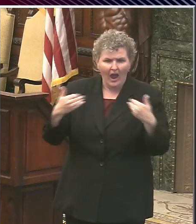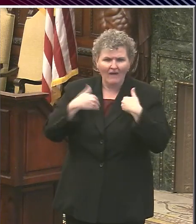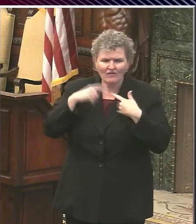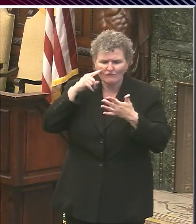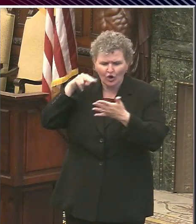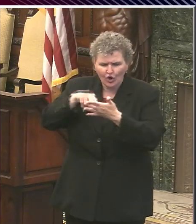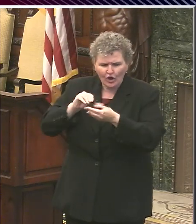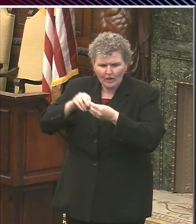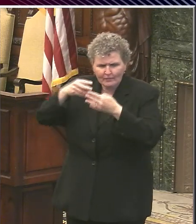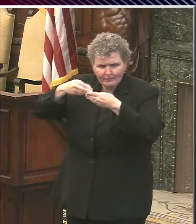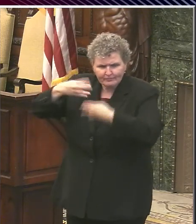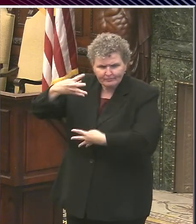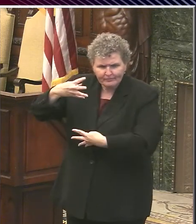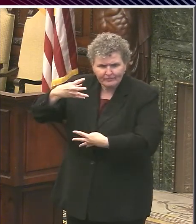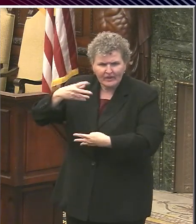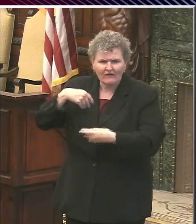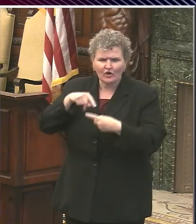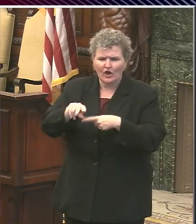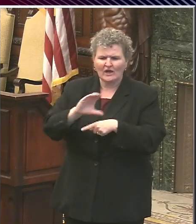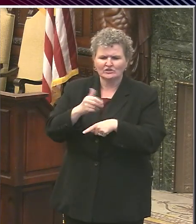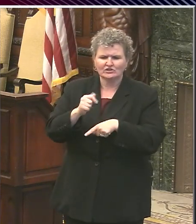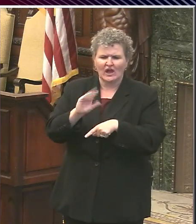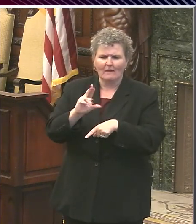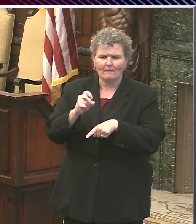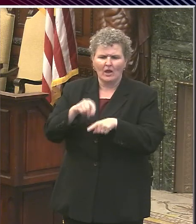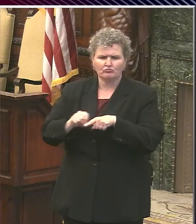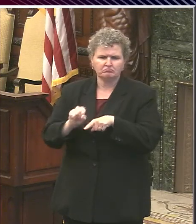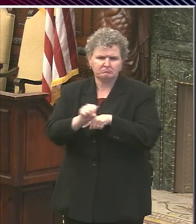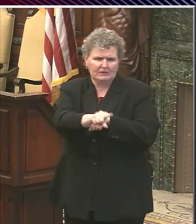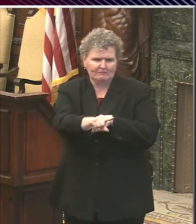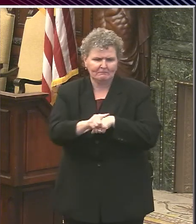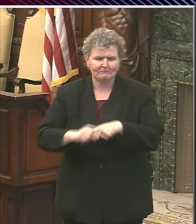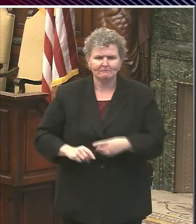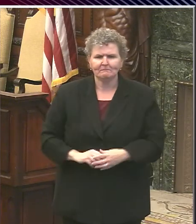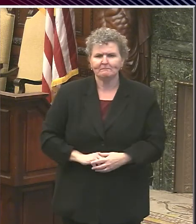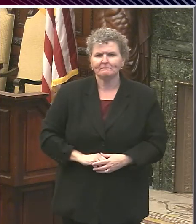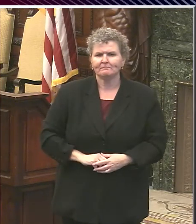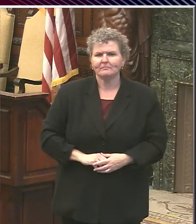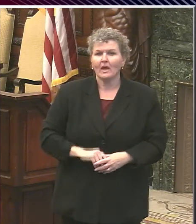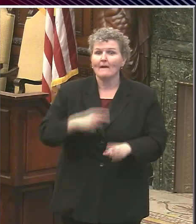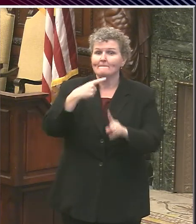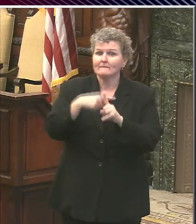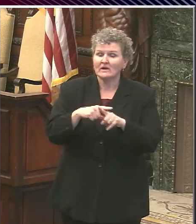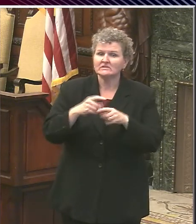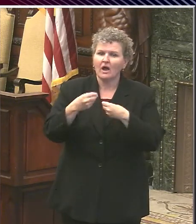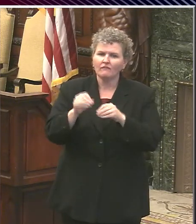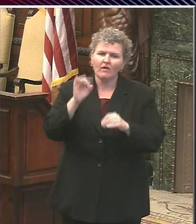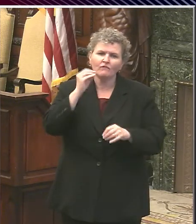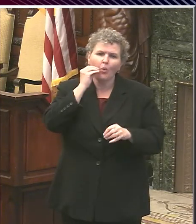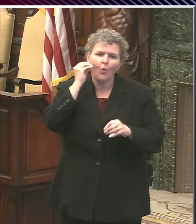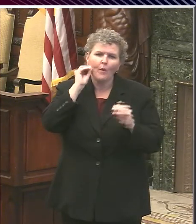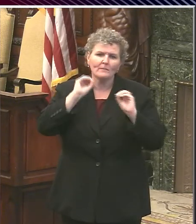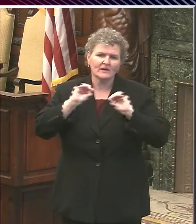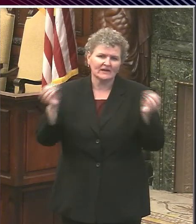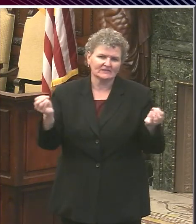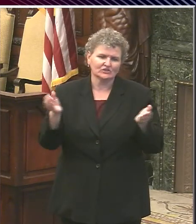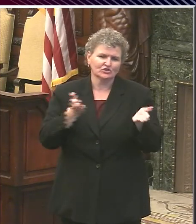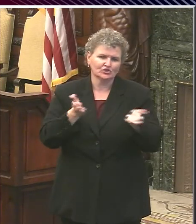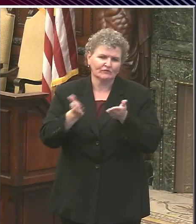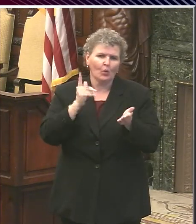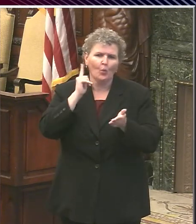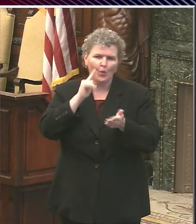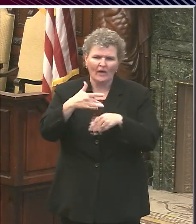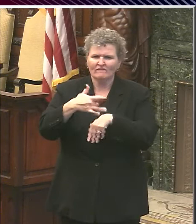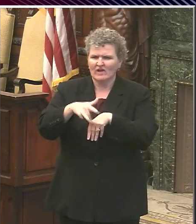it in the chat for you. Okay. And as well as the Office of Homeless Services will be available.